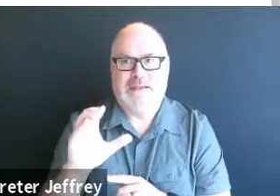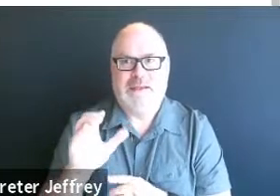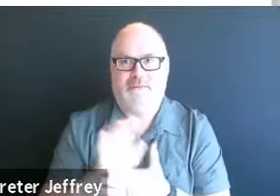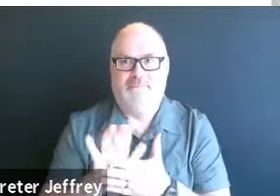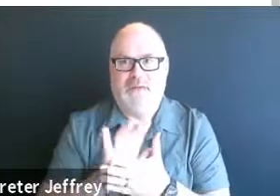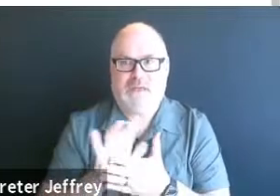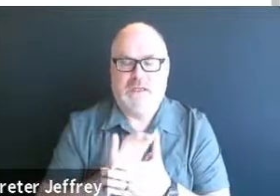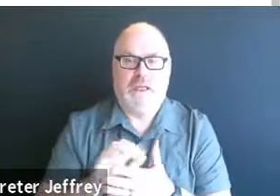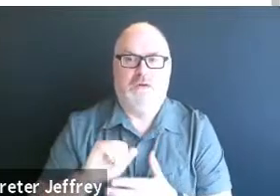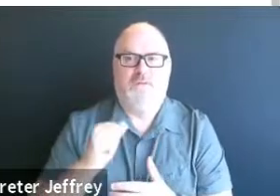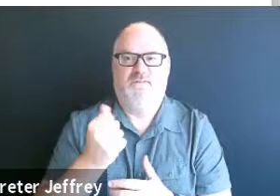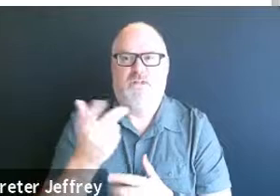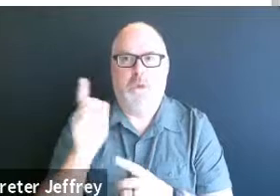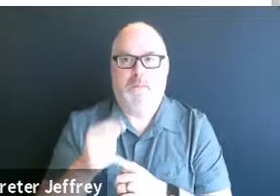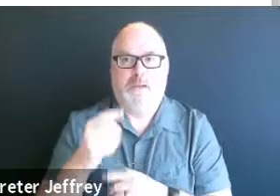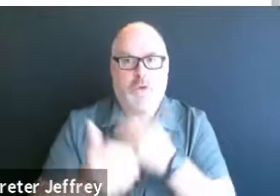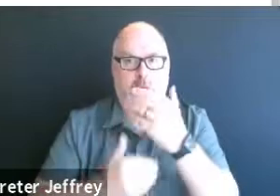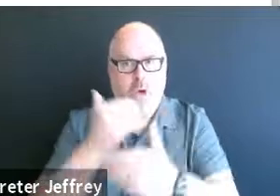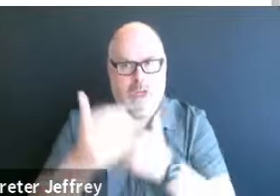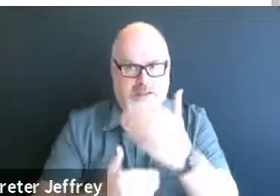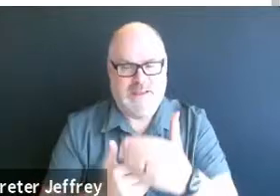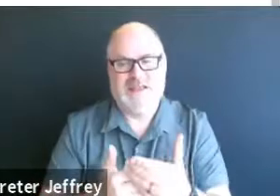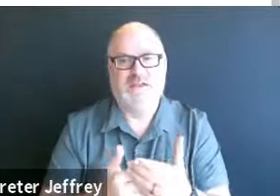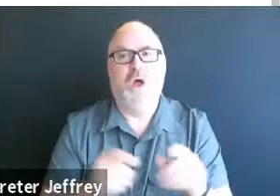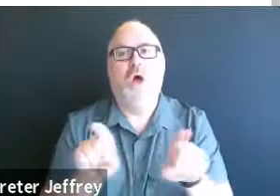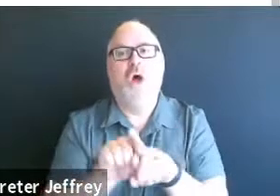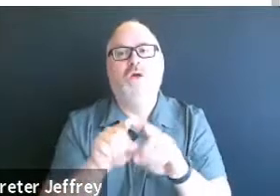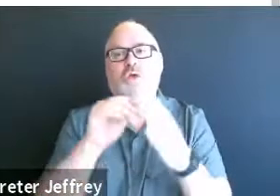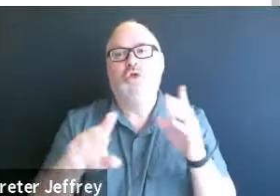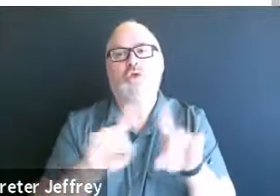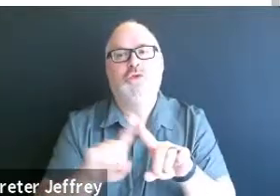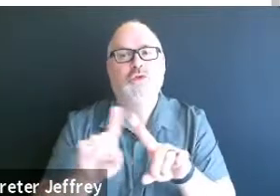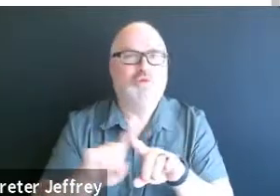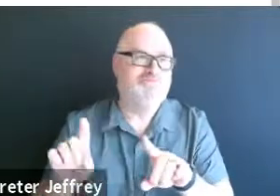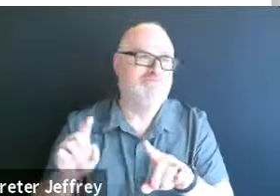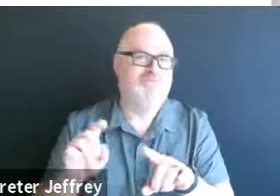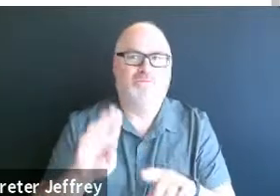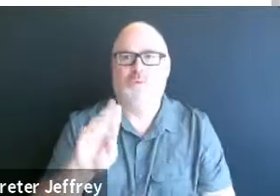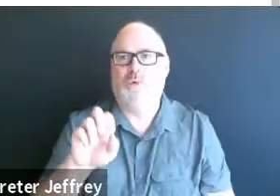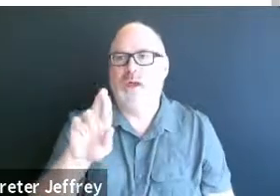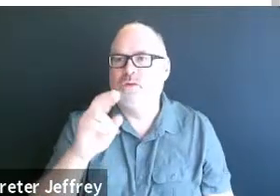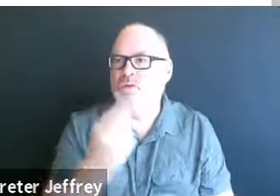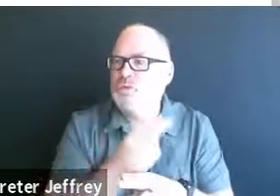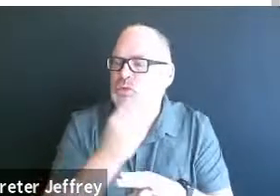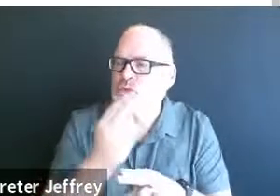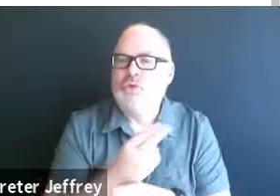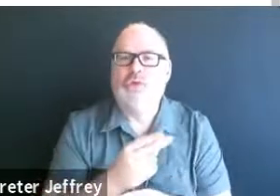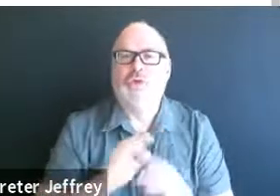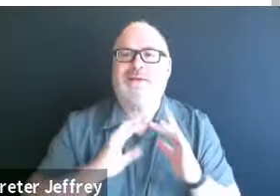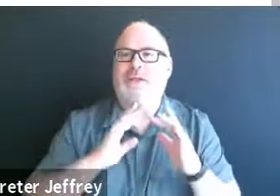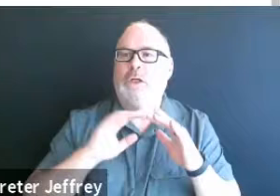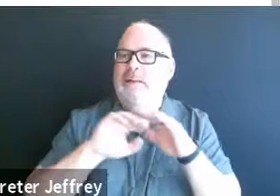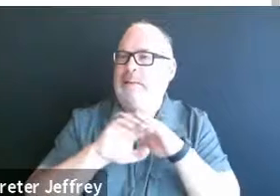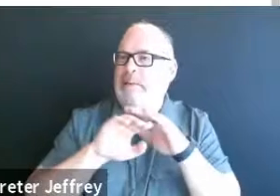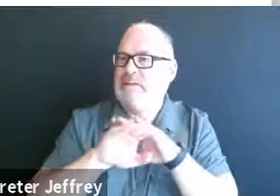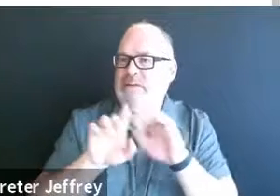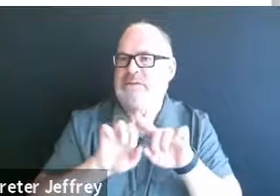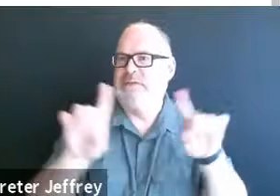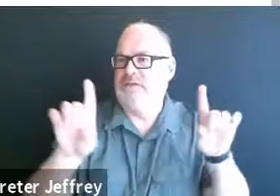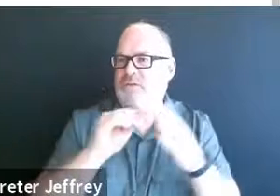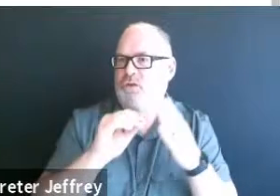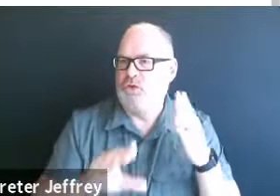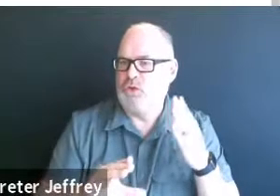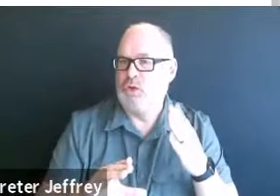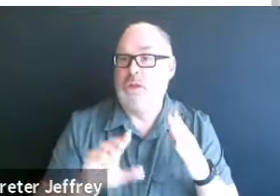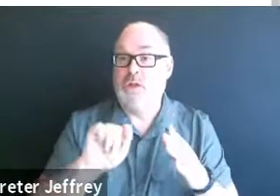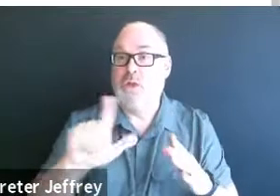to process. Not only that, but students use different browsers. It depends on their internet access. And with this tool, we want them to be able